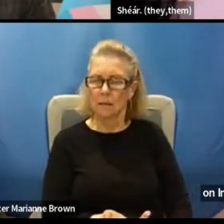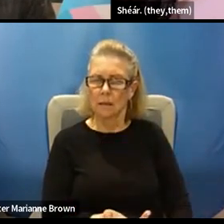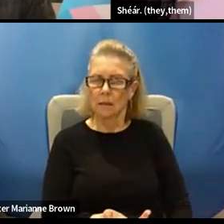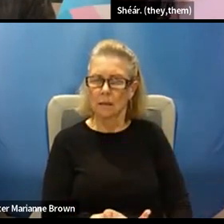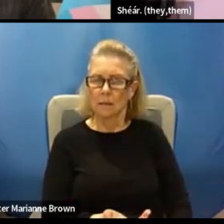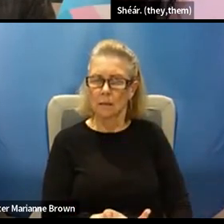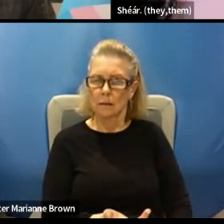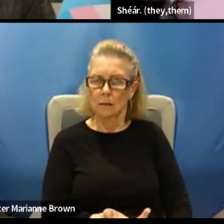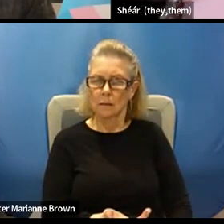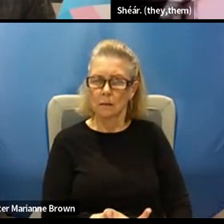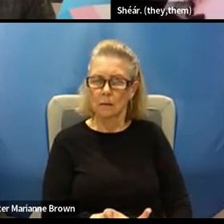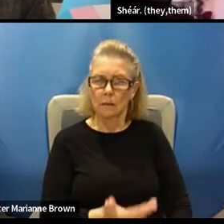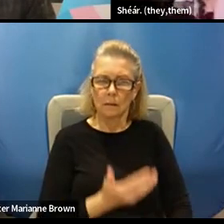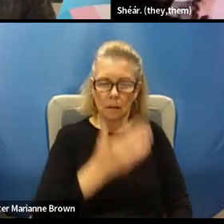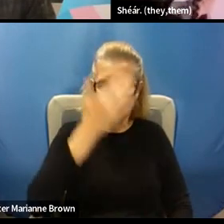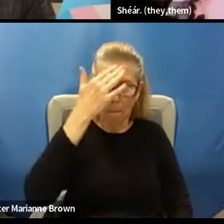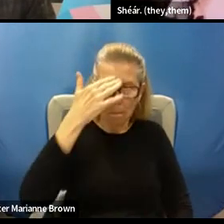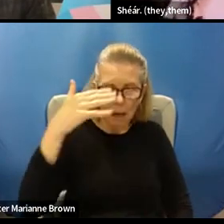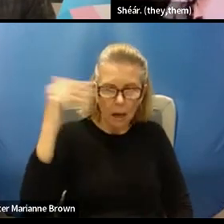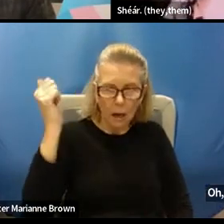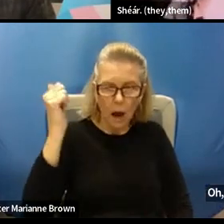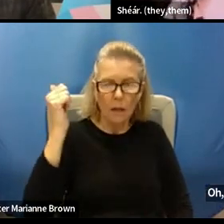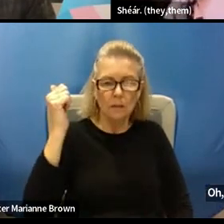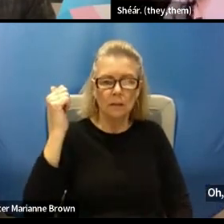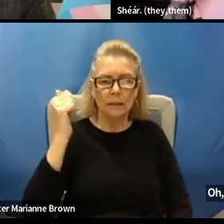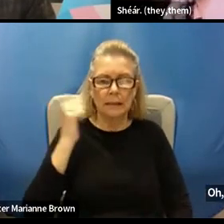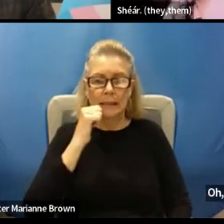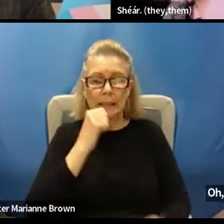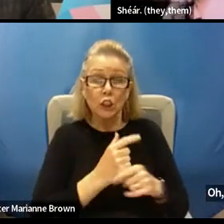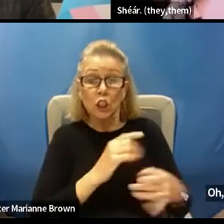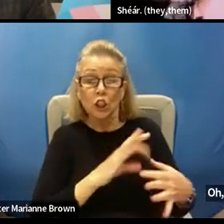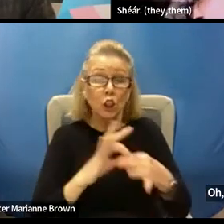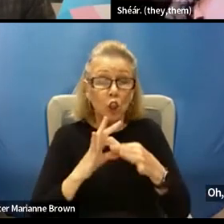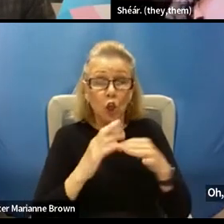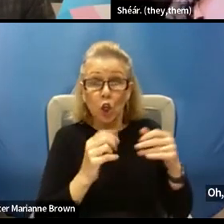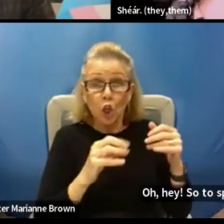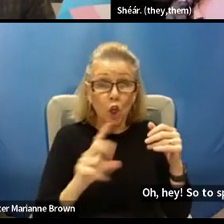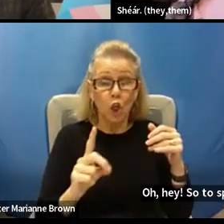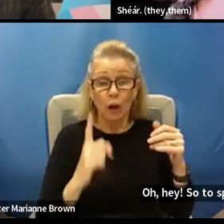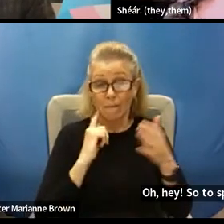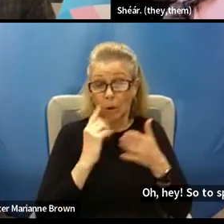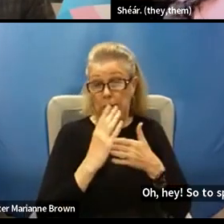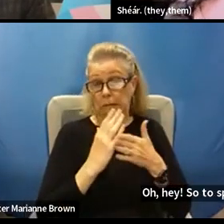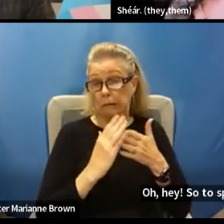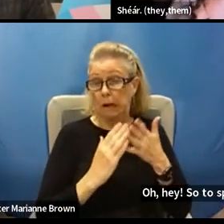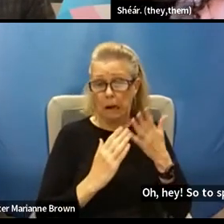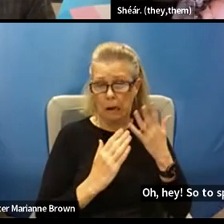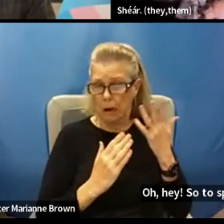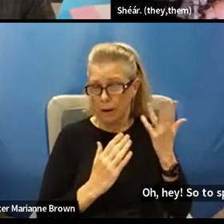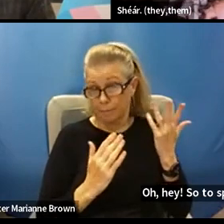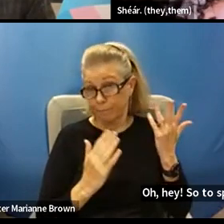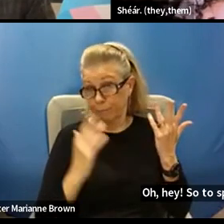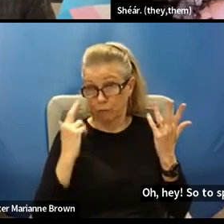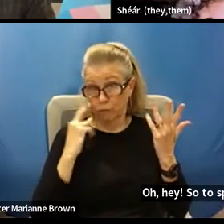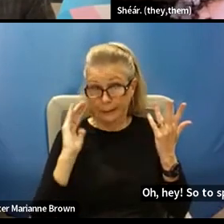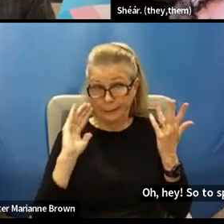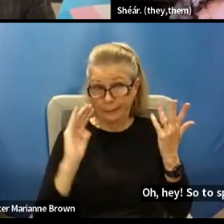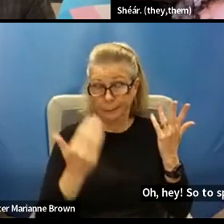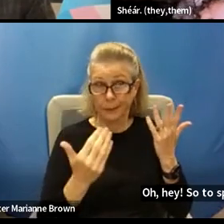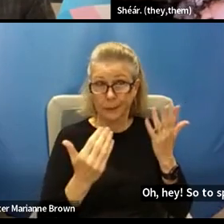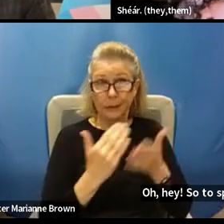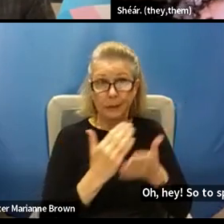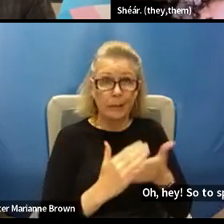Because cisgender women, for some apparent reason, and sadly, some